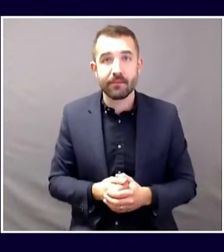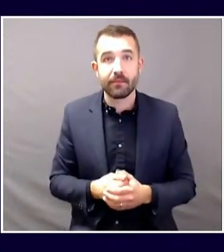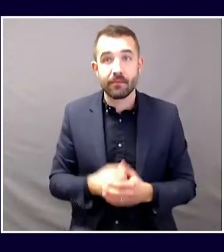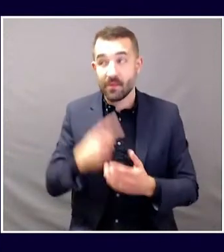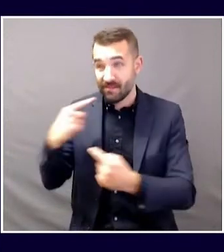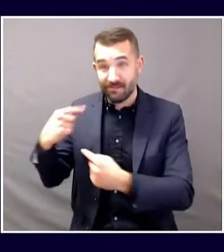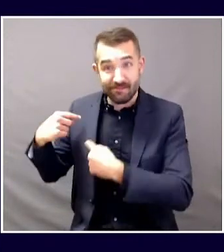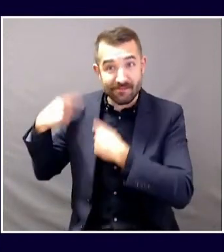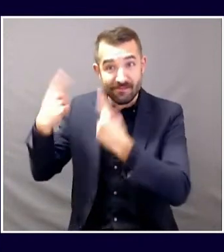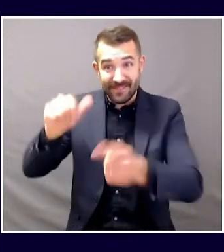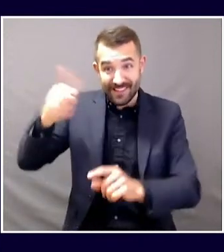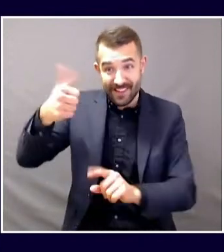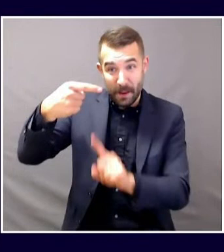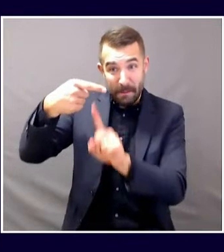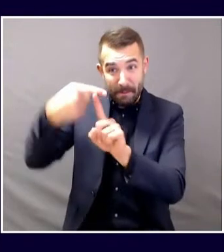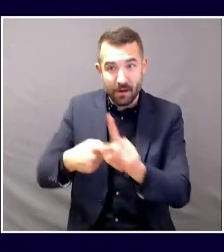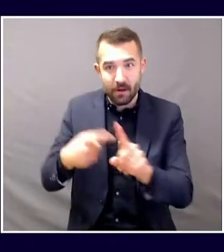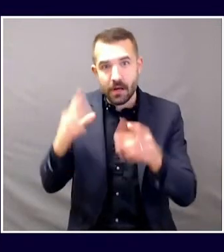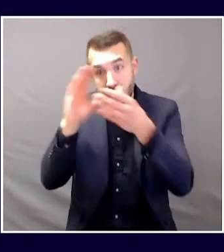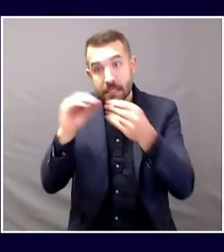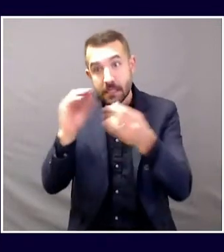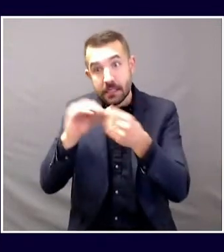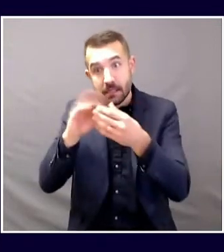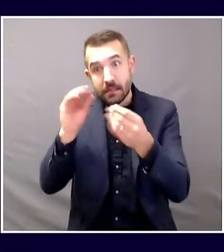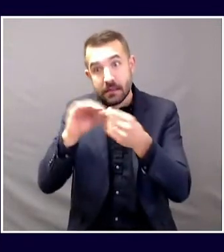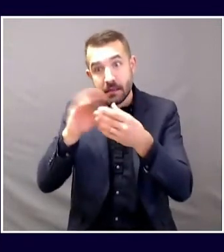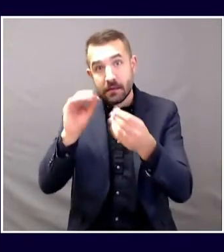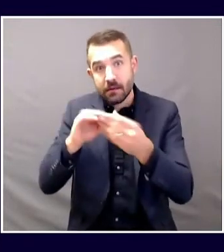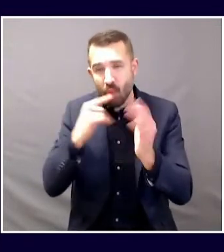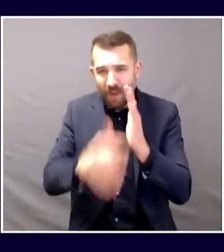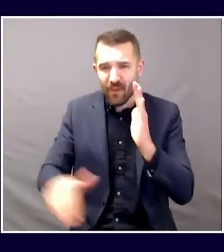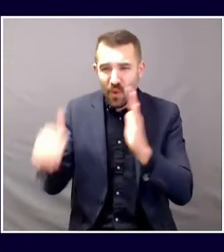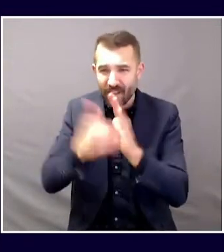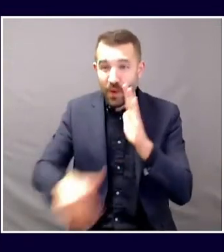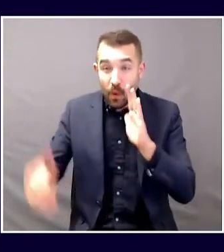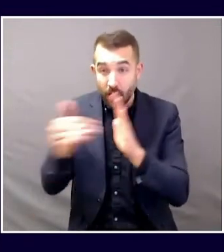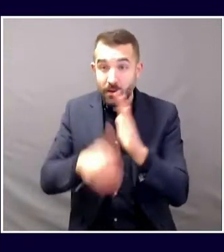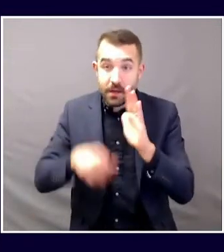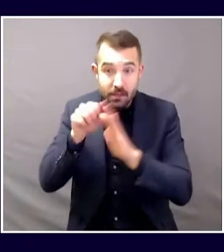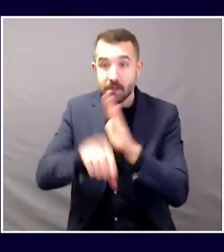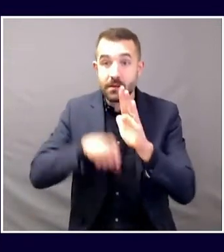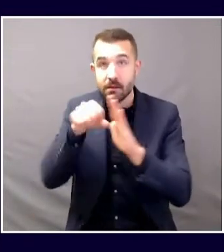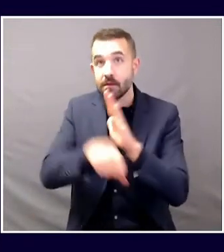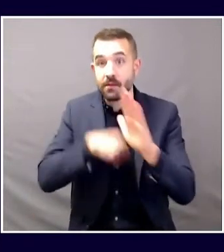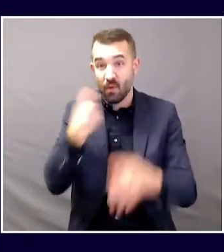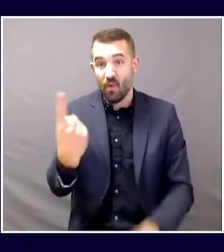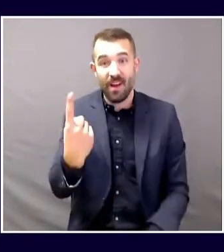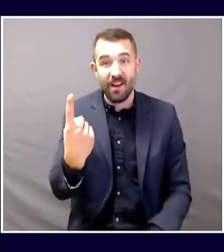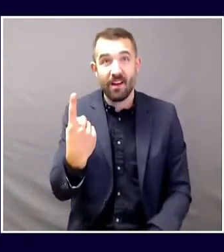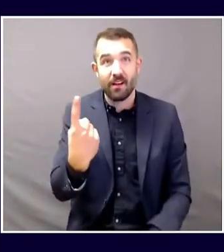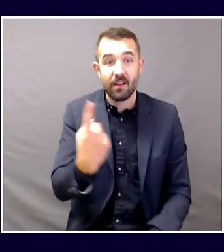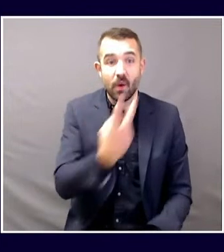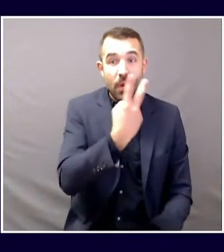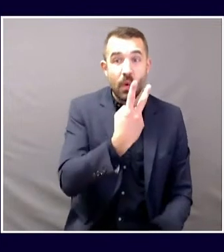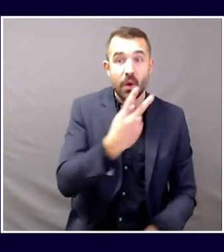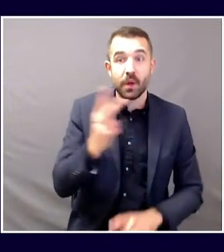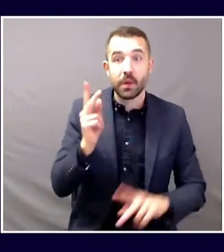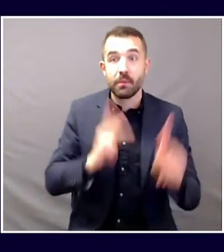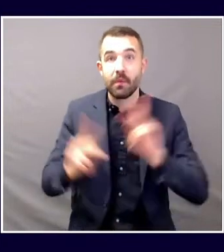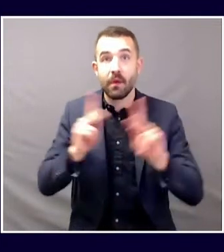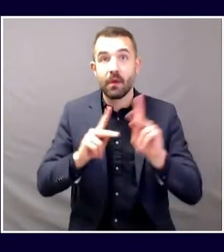10 months, how the actions of one or two people going to a seemingly innocuous